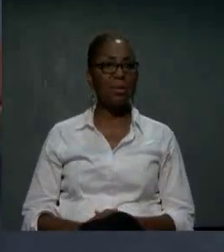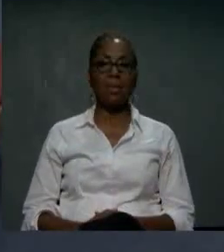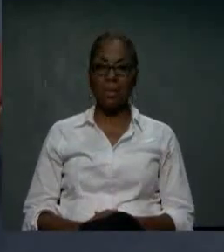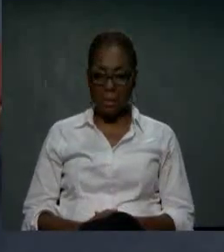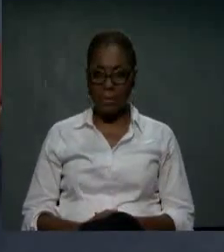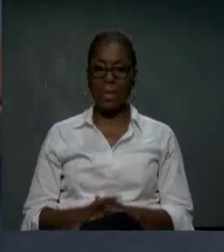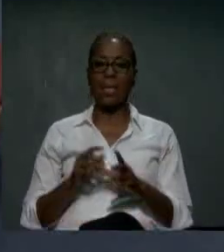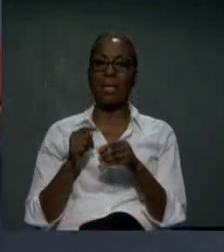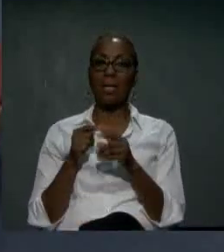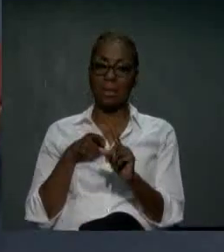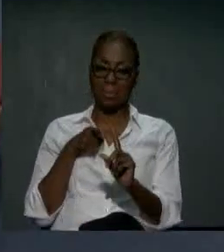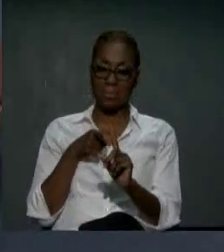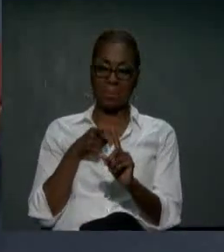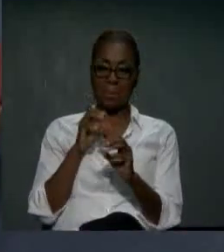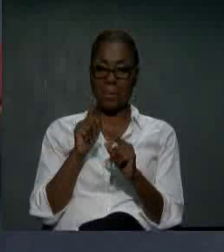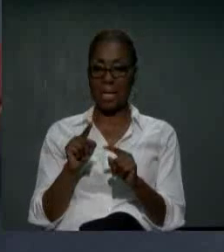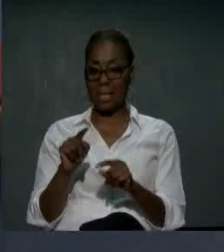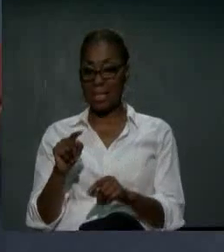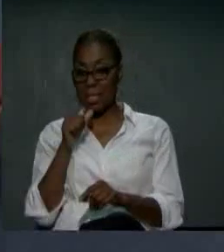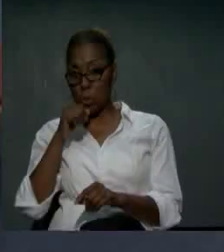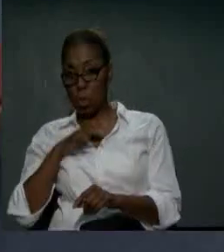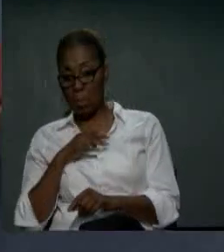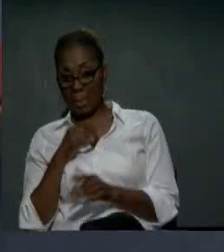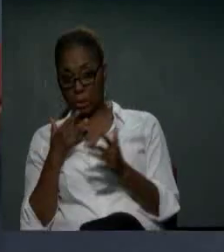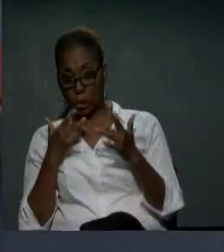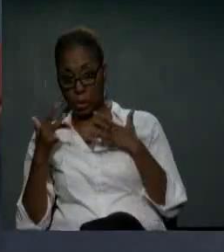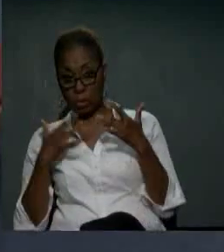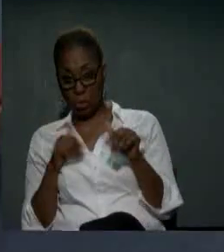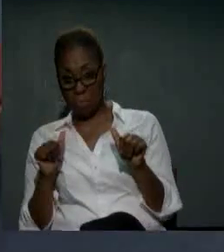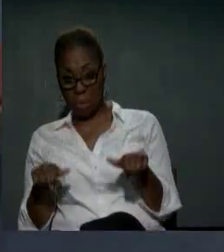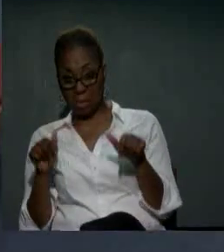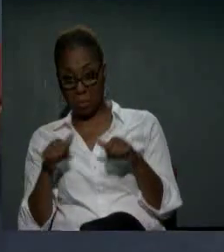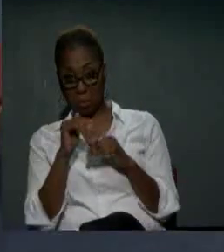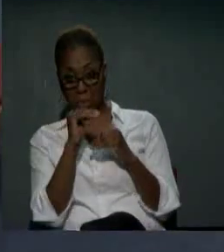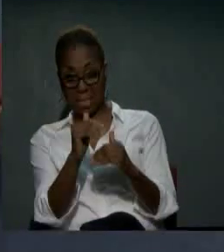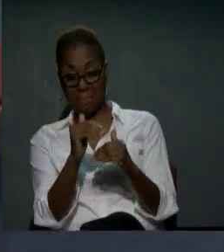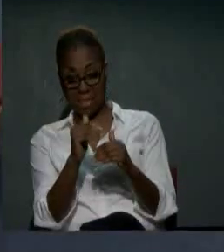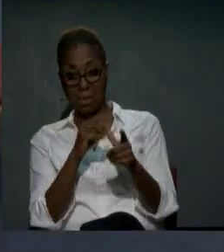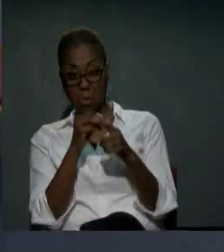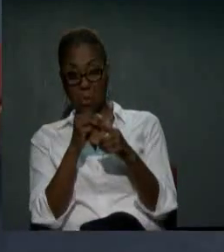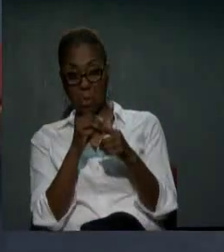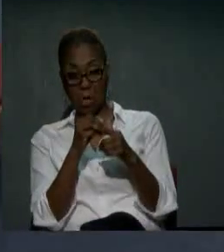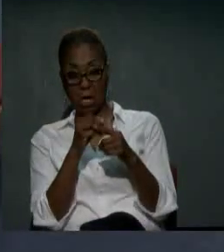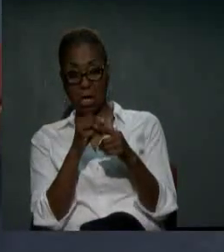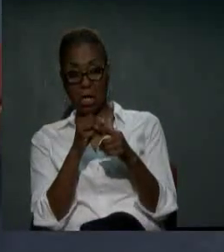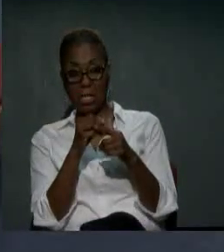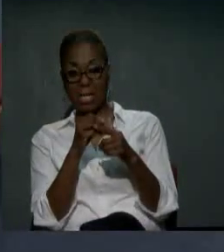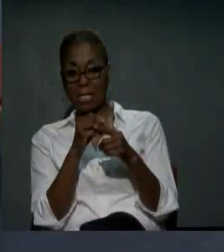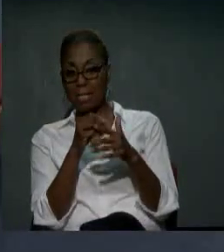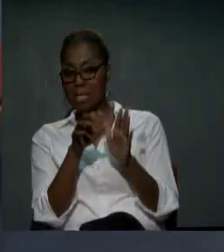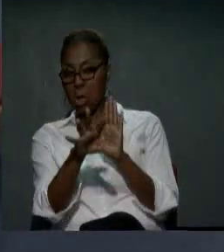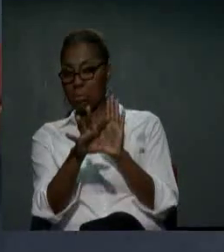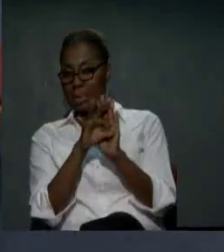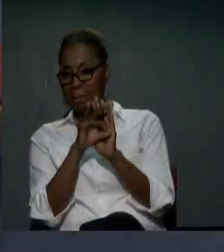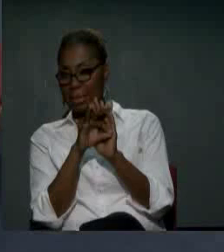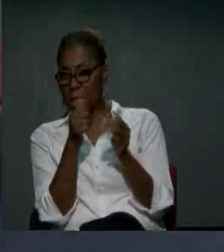In terms of Ms. Bell's concern, is a possibility to limit or designate what items could